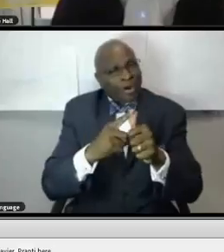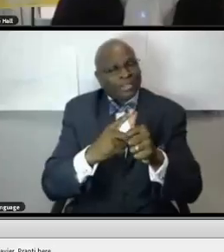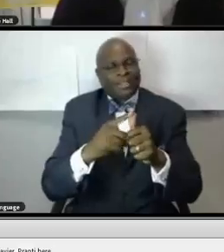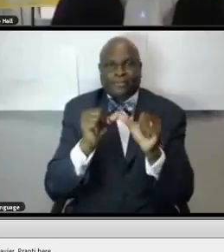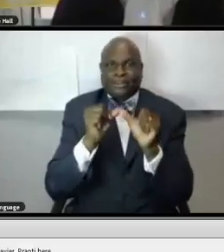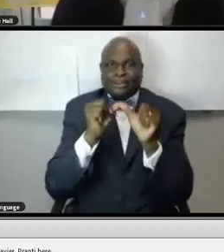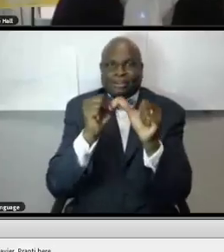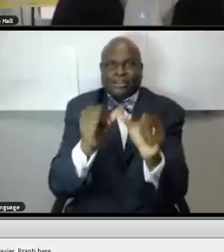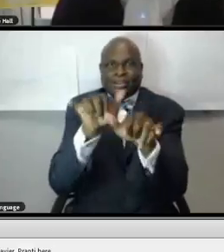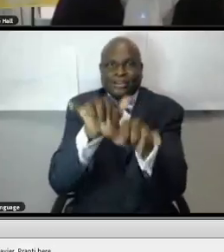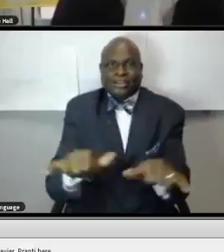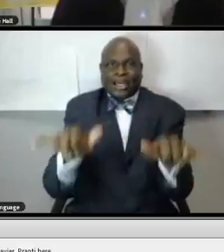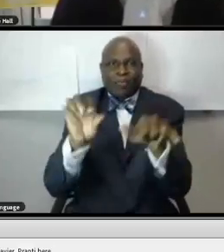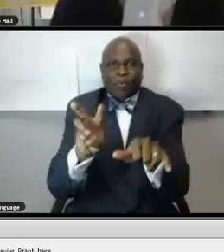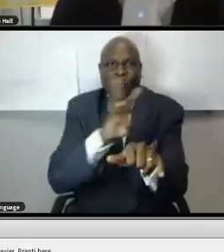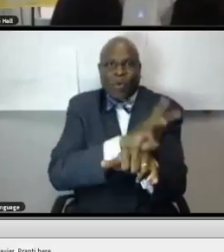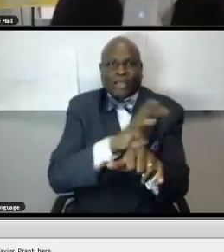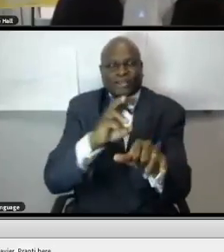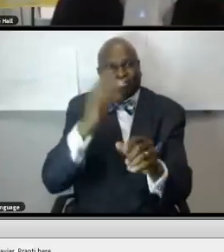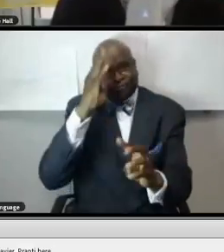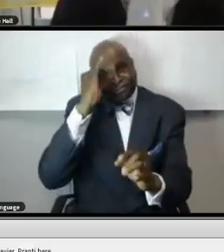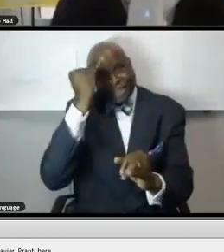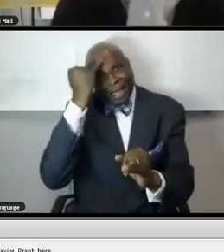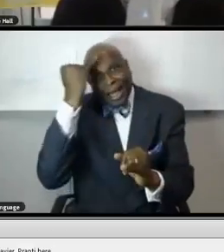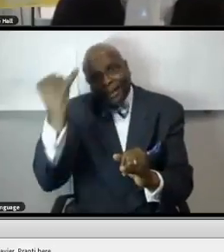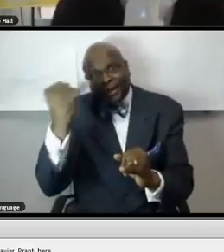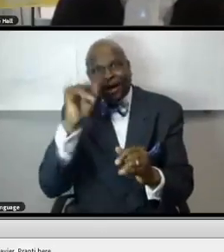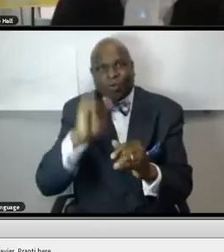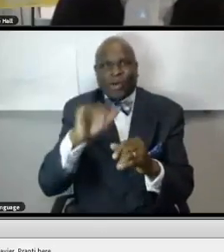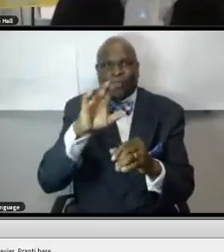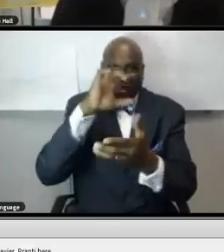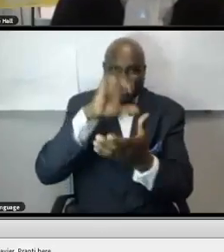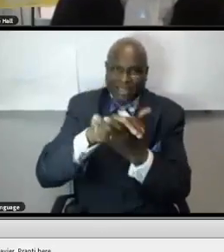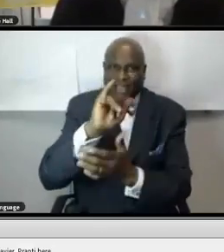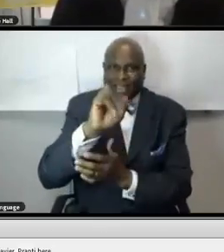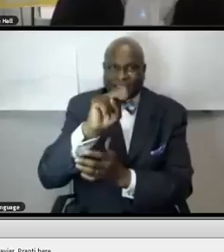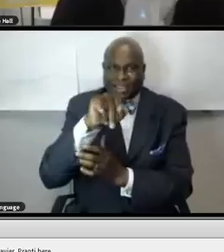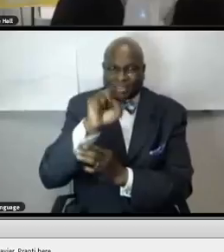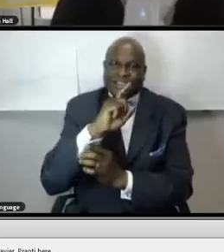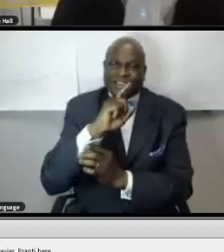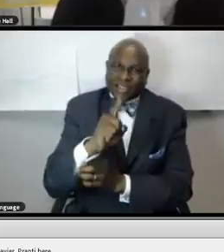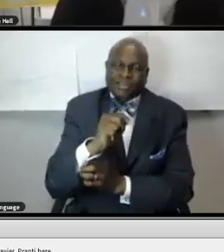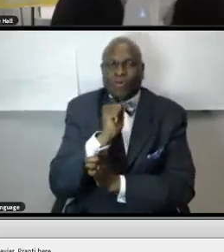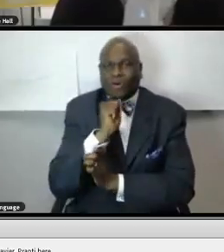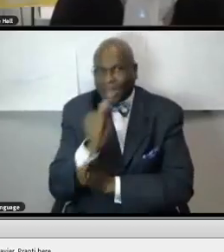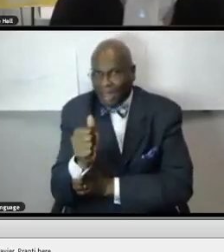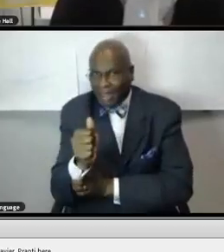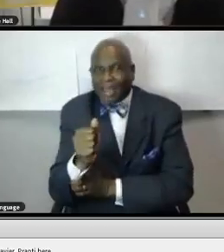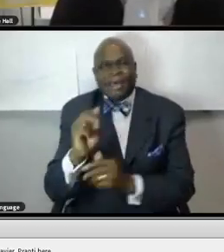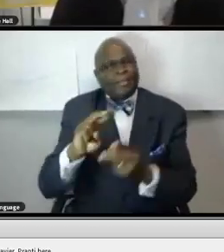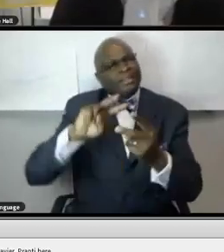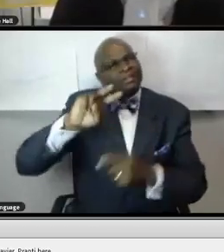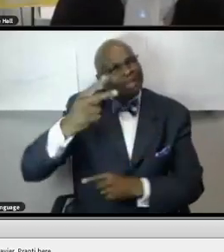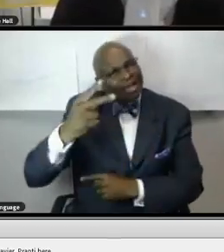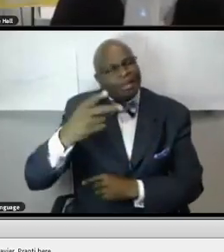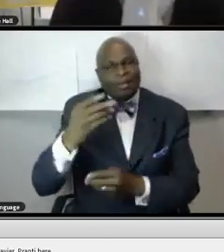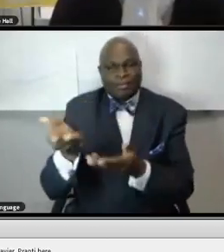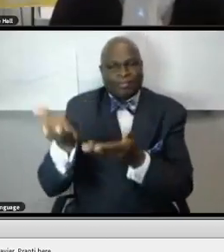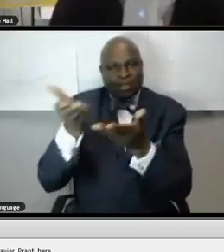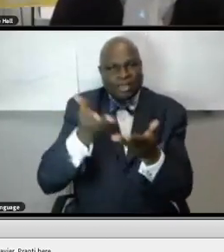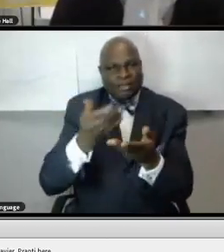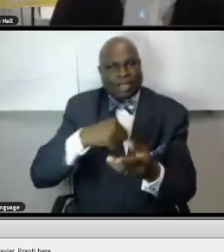a sort of Westernized fiction of what we believe Indigenous to be or not to be. But secondly, it brings us, I